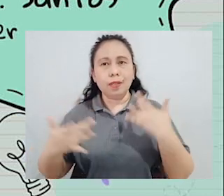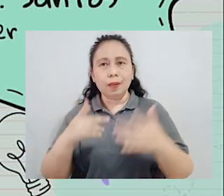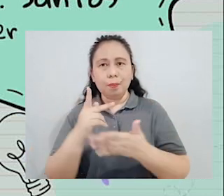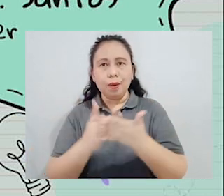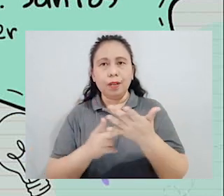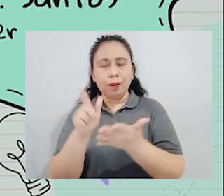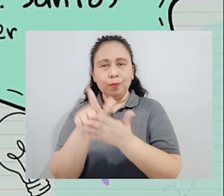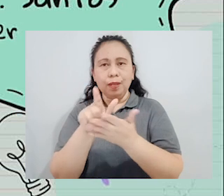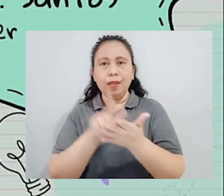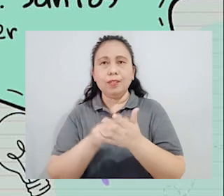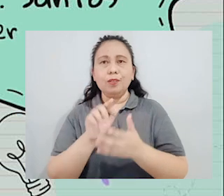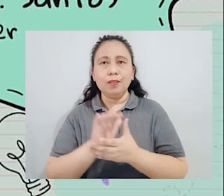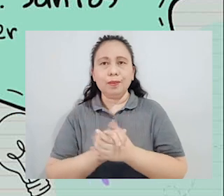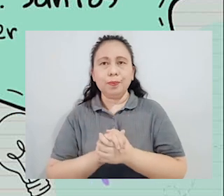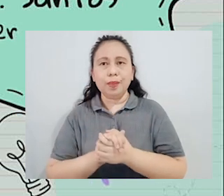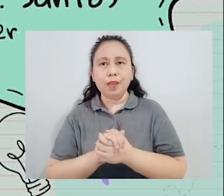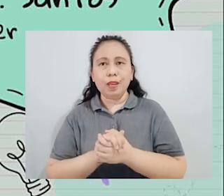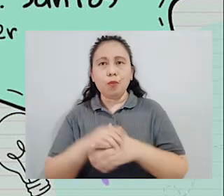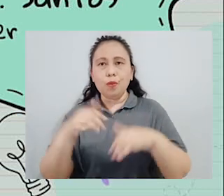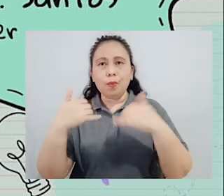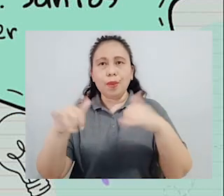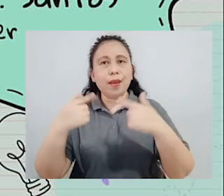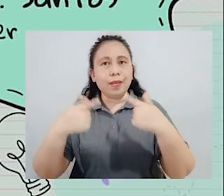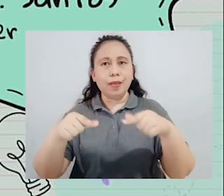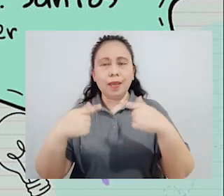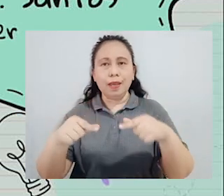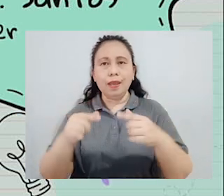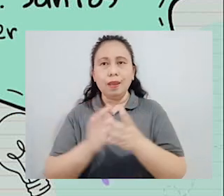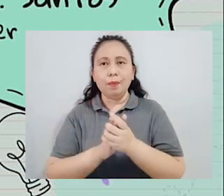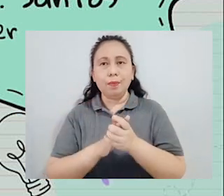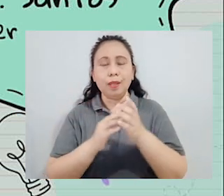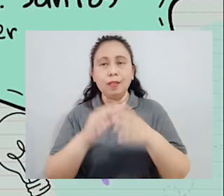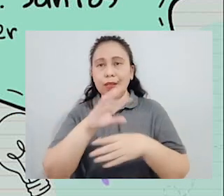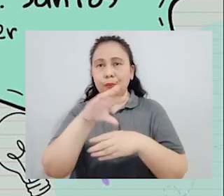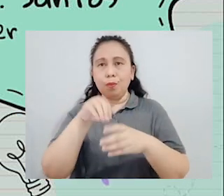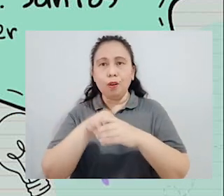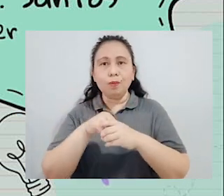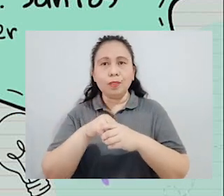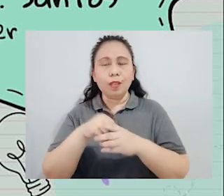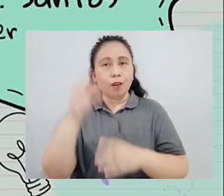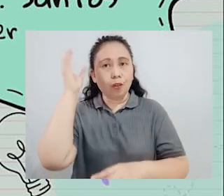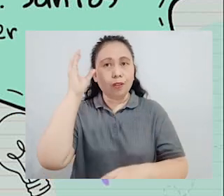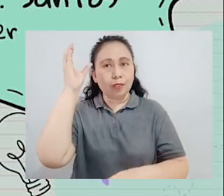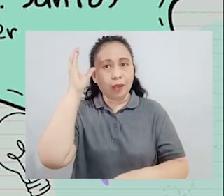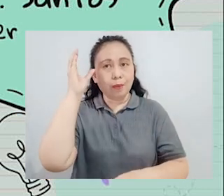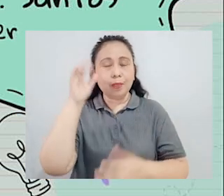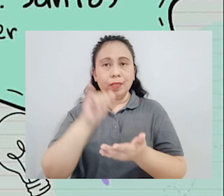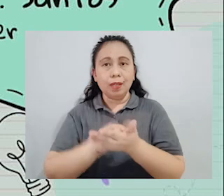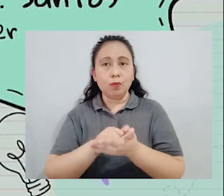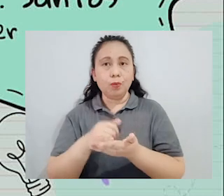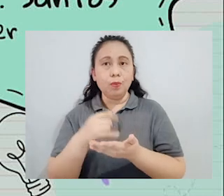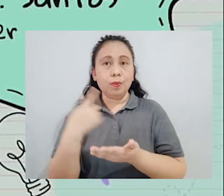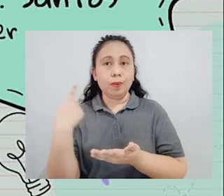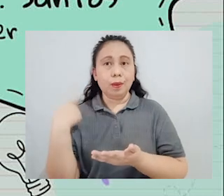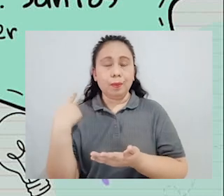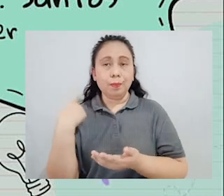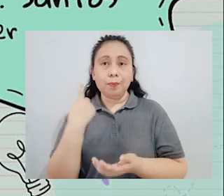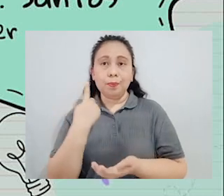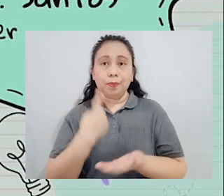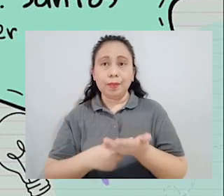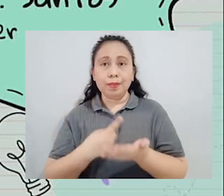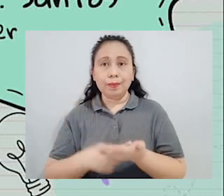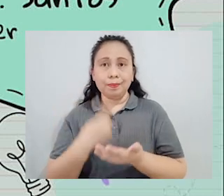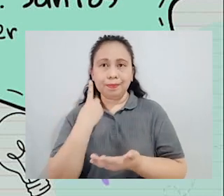lesson. We will play a game that features or involves the concepts that we have taken up just